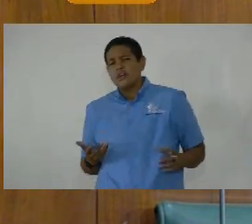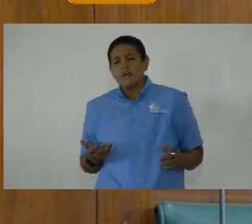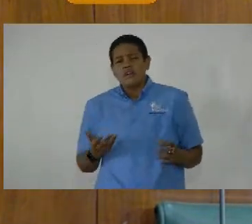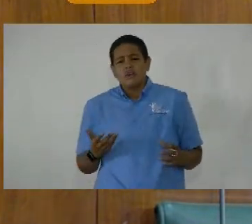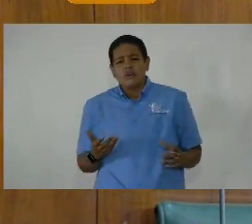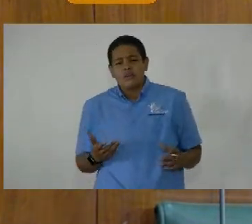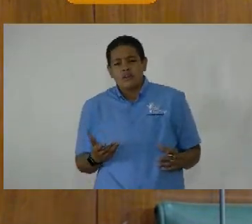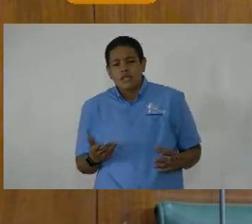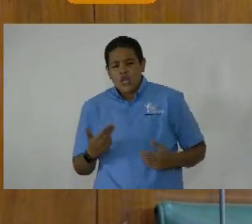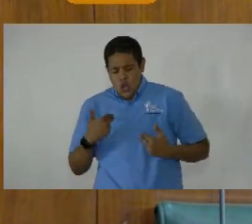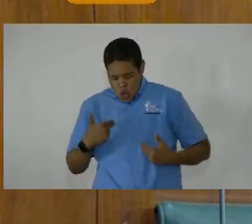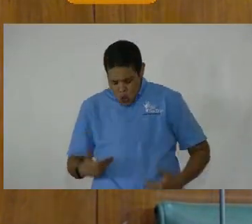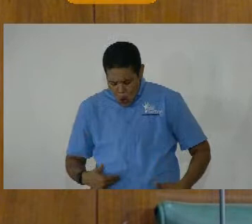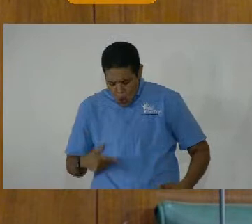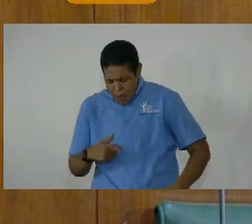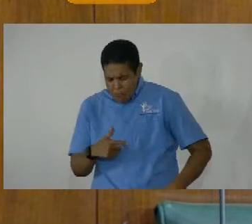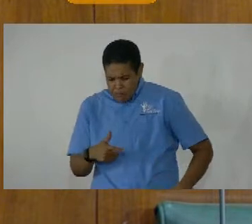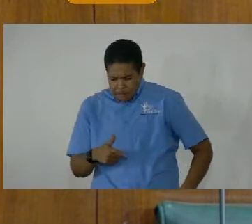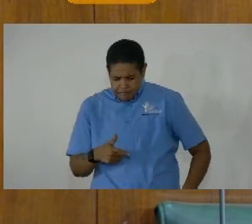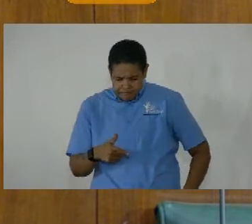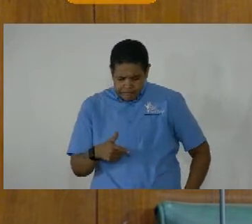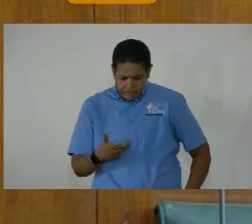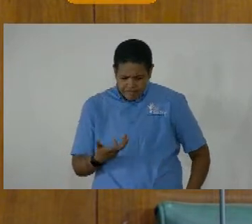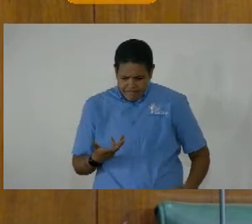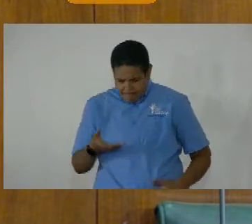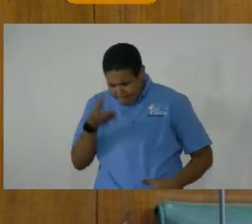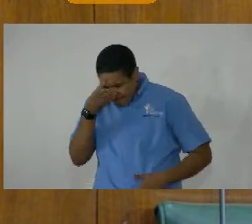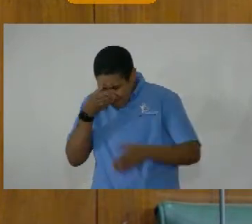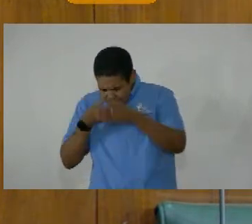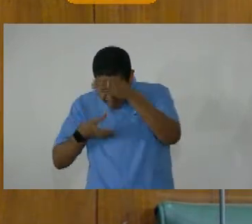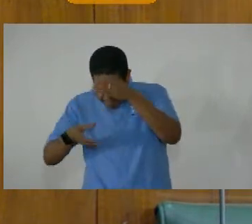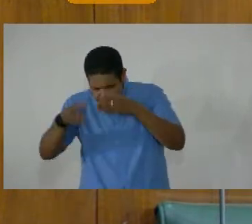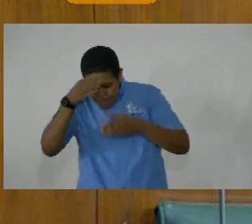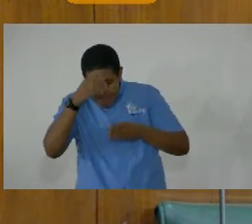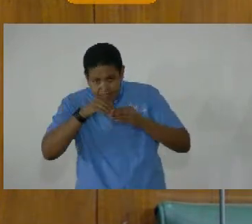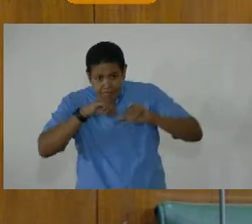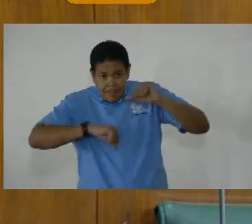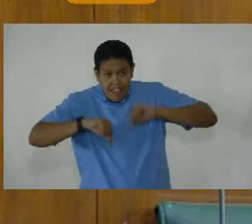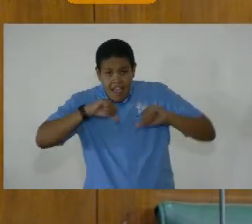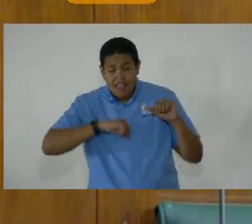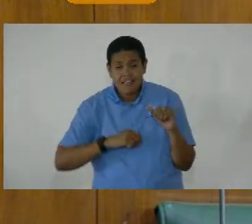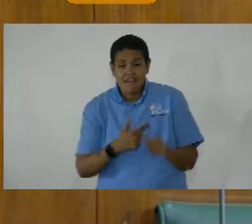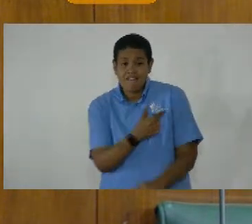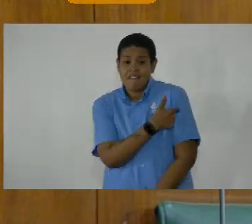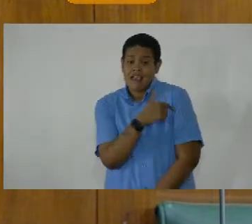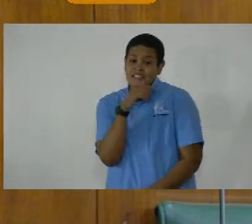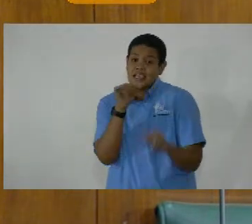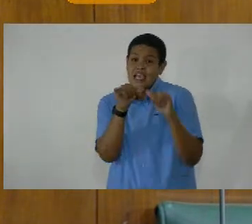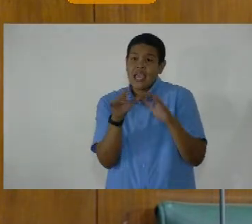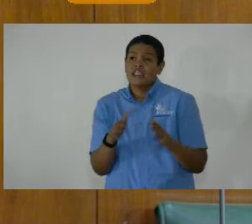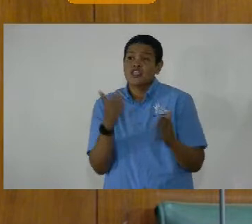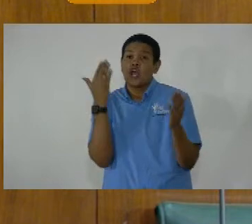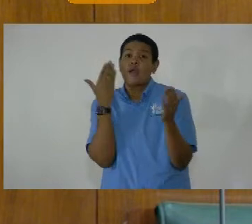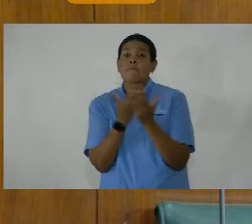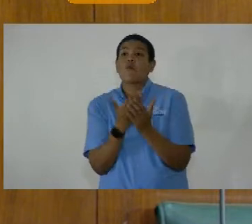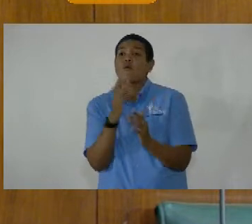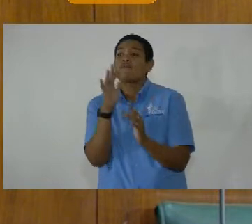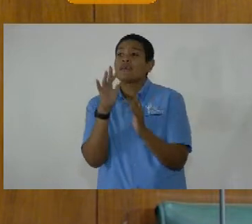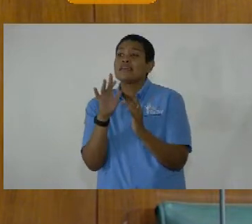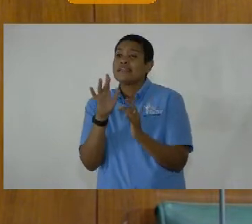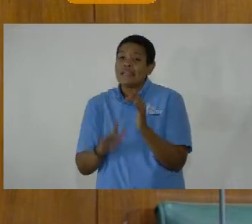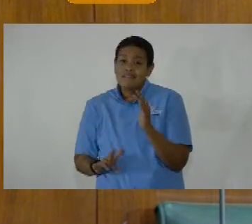due to human ingenuity in science, vaccines were engineered which proved efficient and